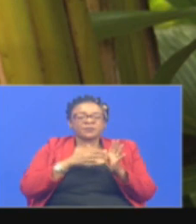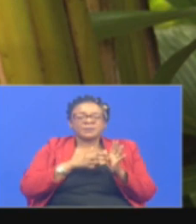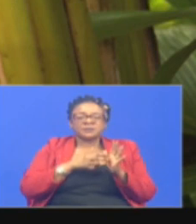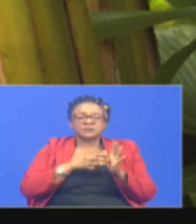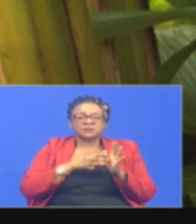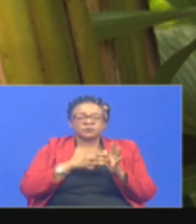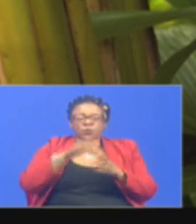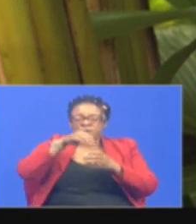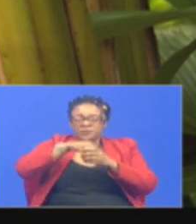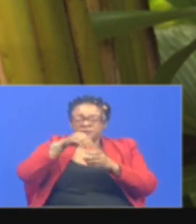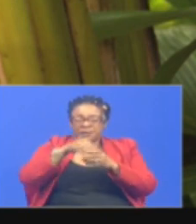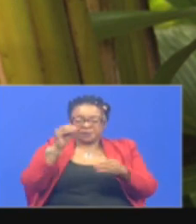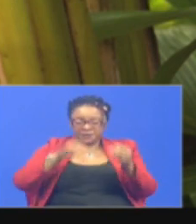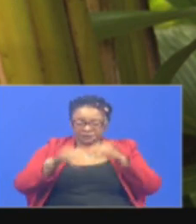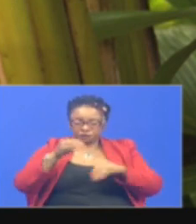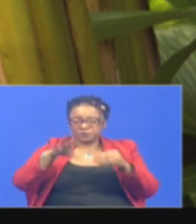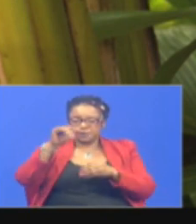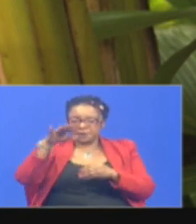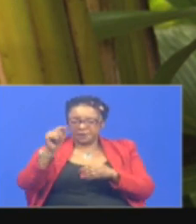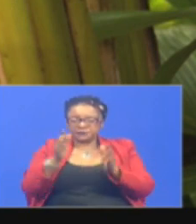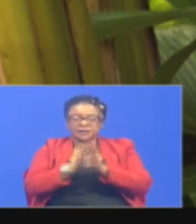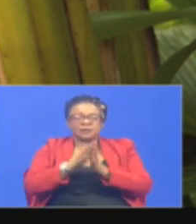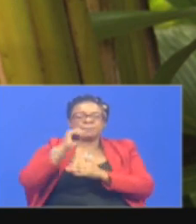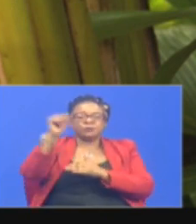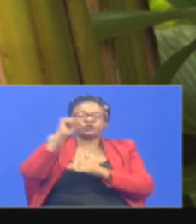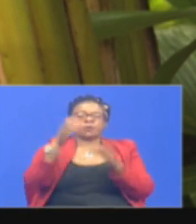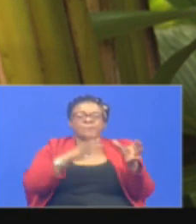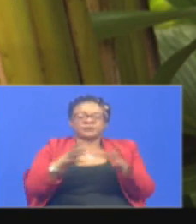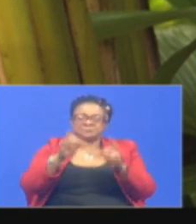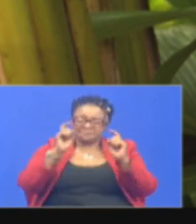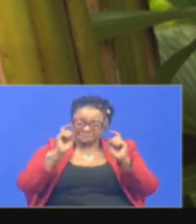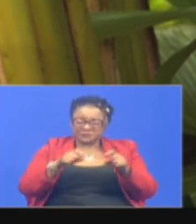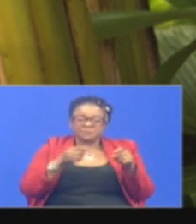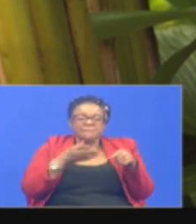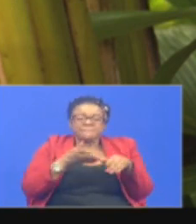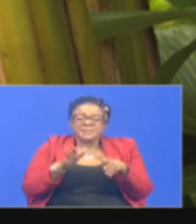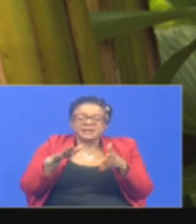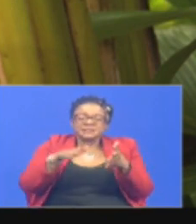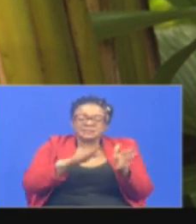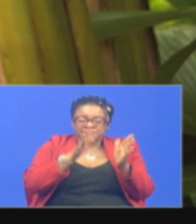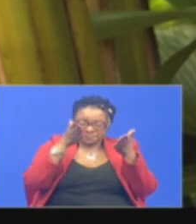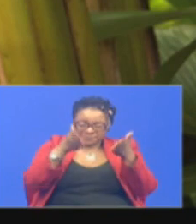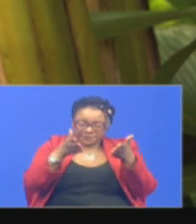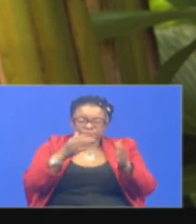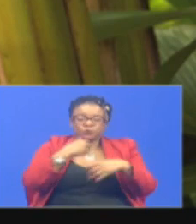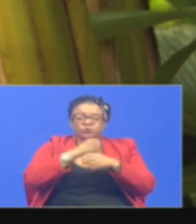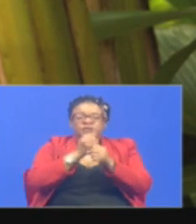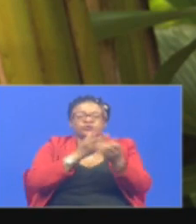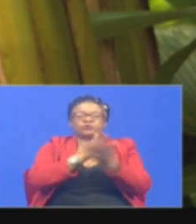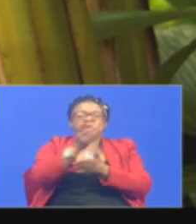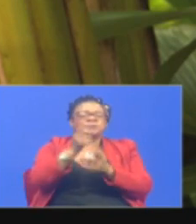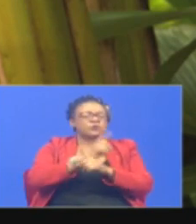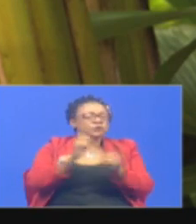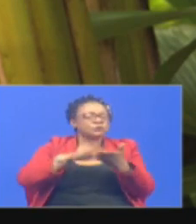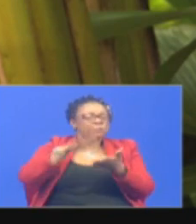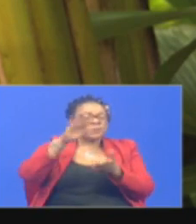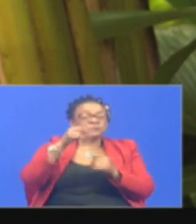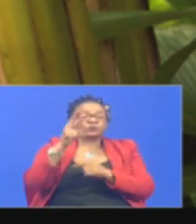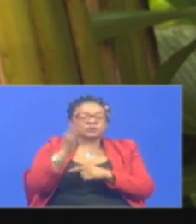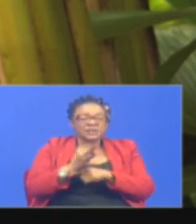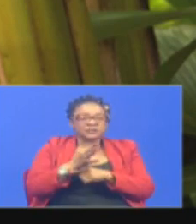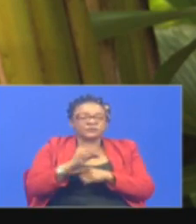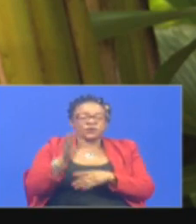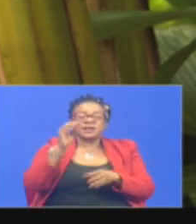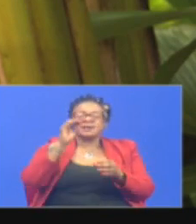within the Elections Act and the Political Parties Act, there must be mechanisms to ensure not more than two-thirds of the same gender for